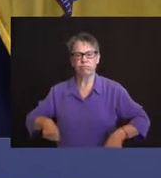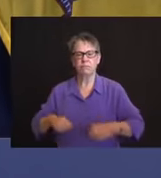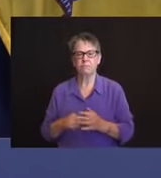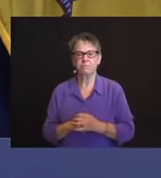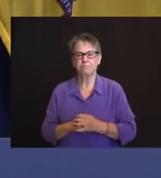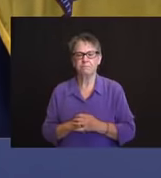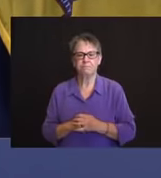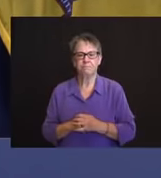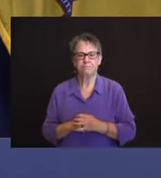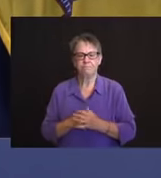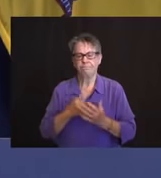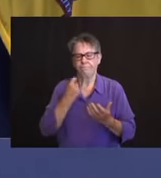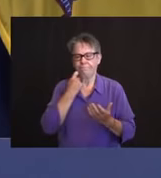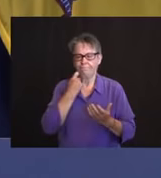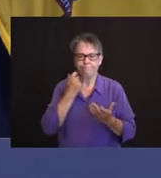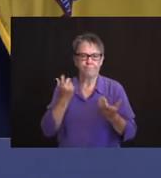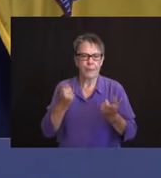remove